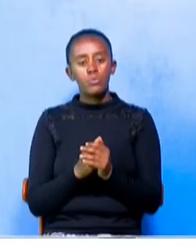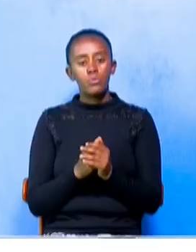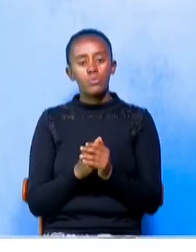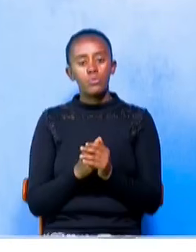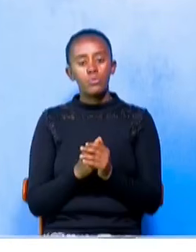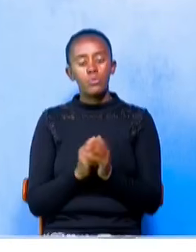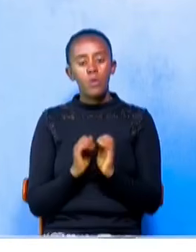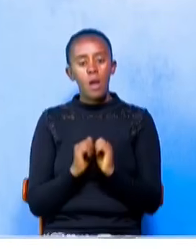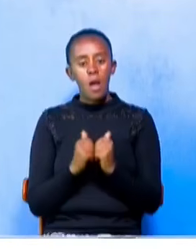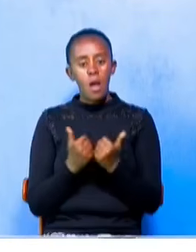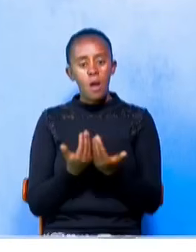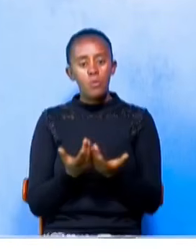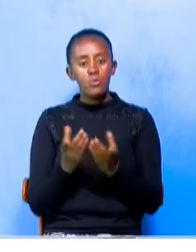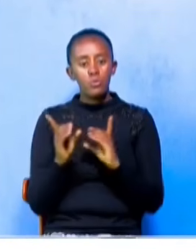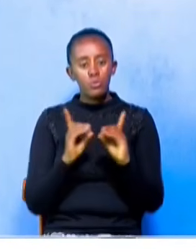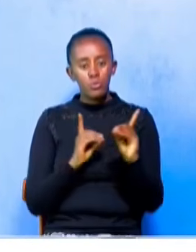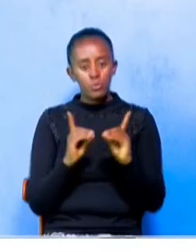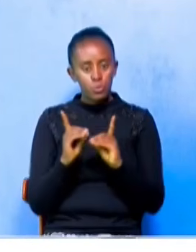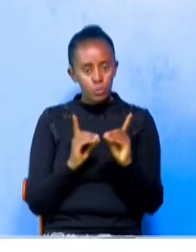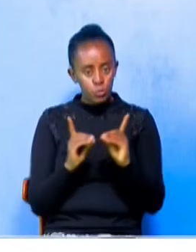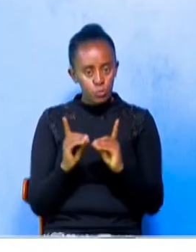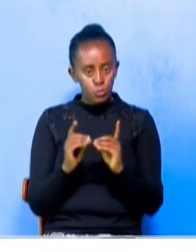How do